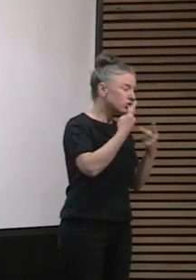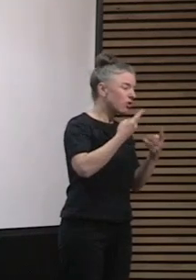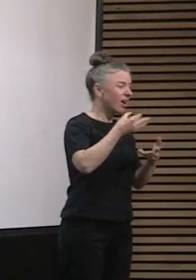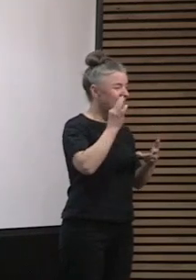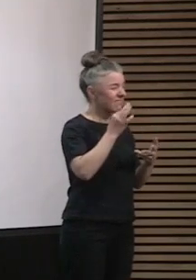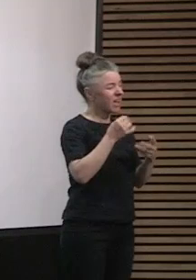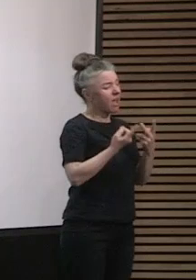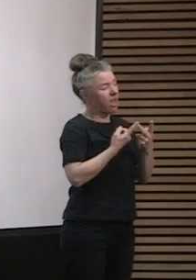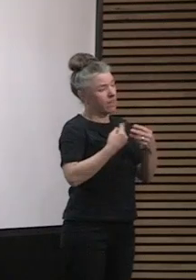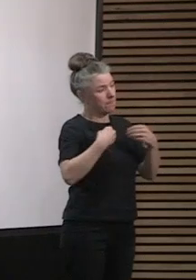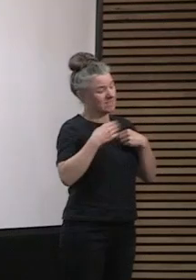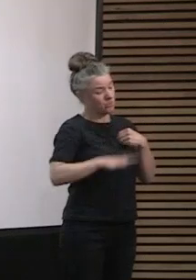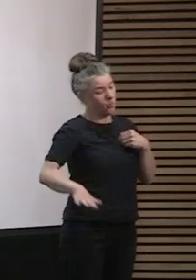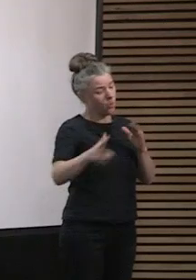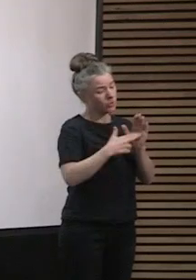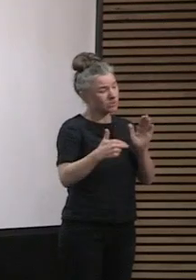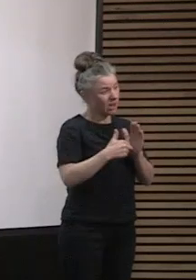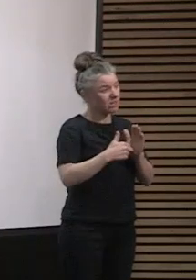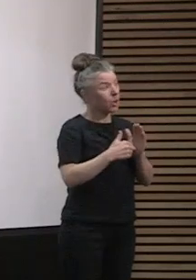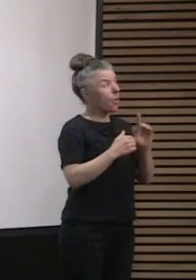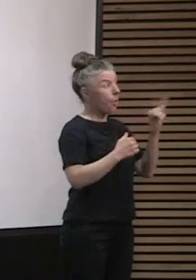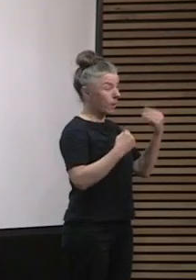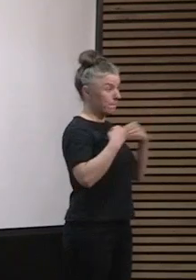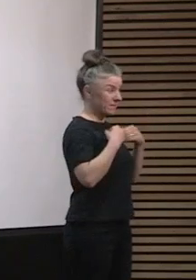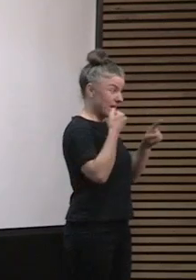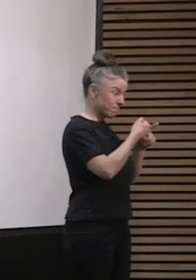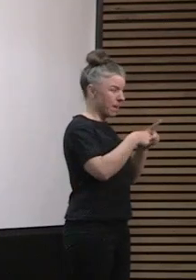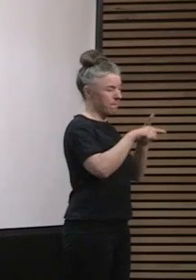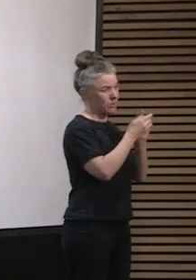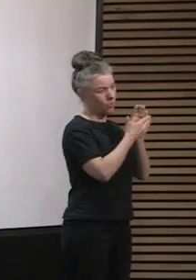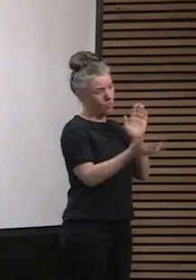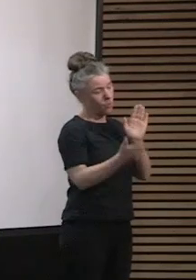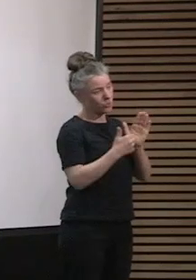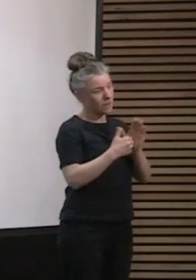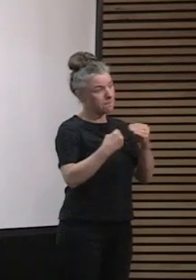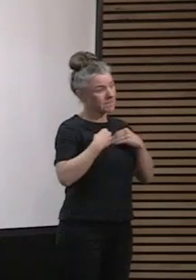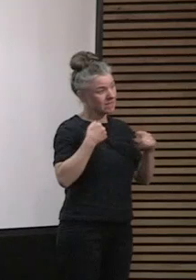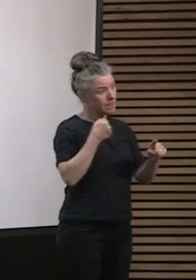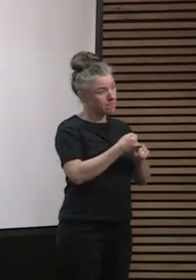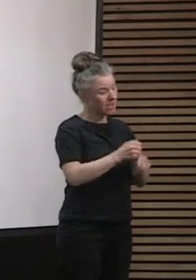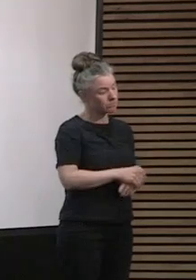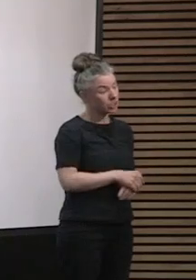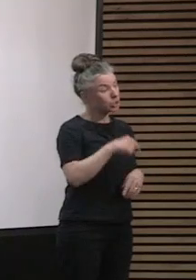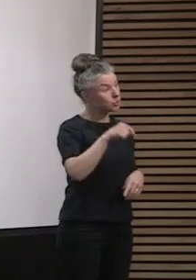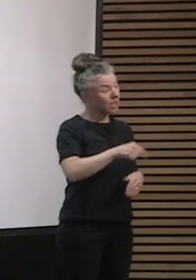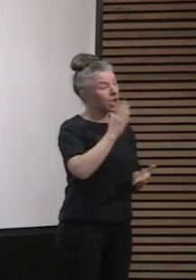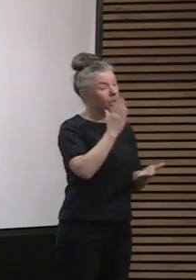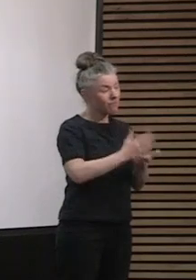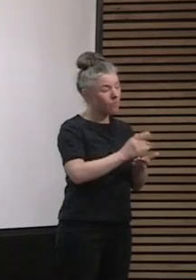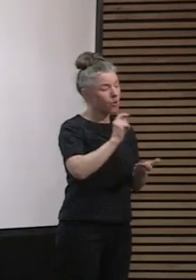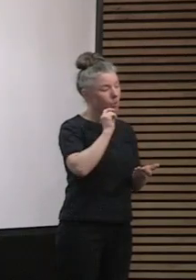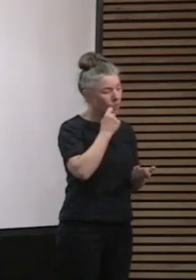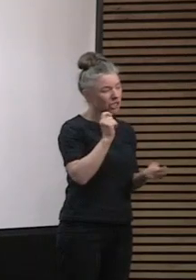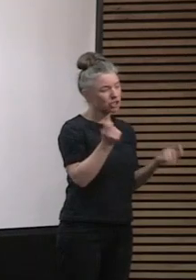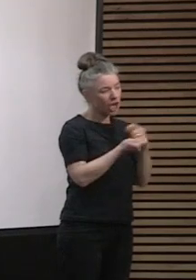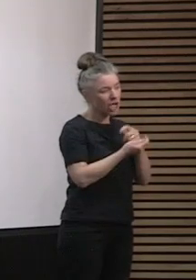country, and we want to make sure we're helping to cushion the blow for these businesses as well. I can also confirm today that we are looking to changes to